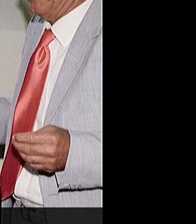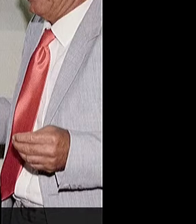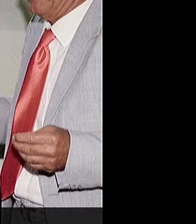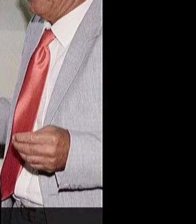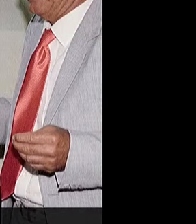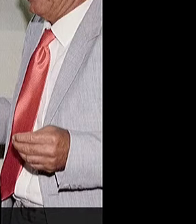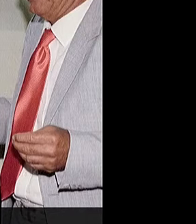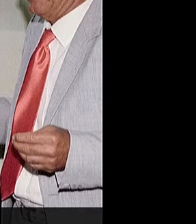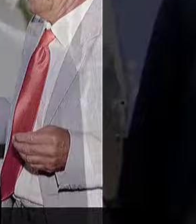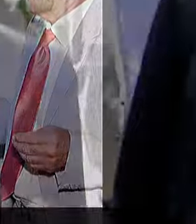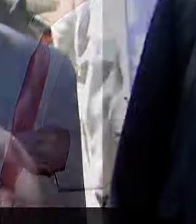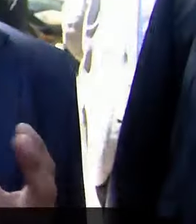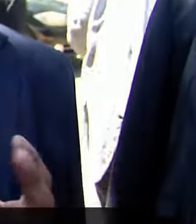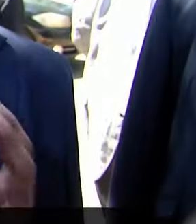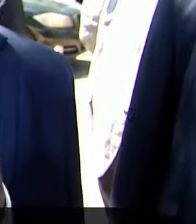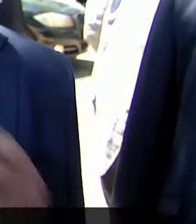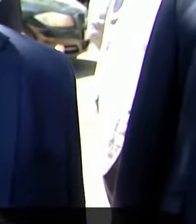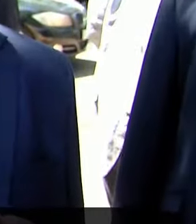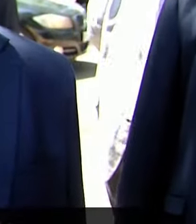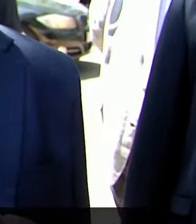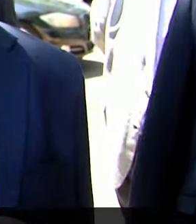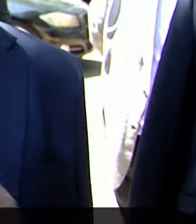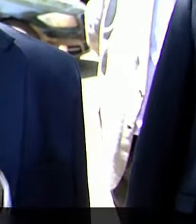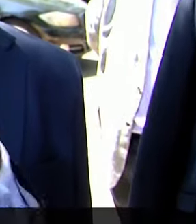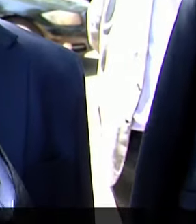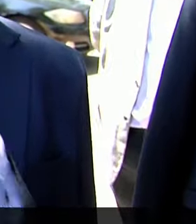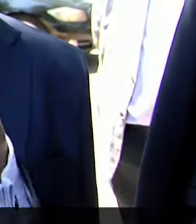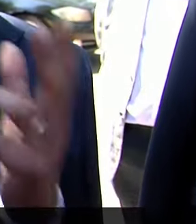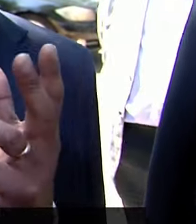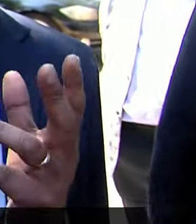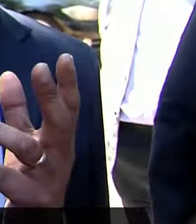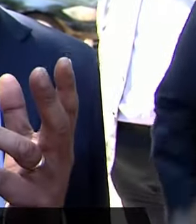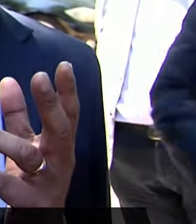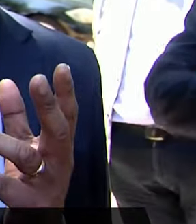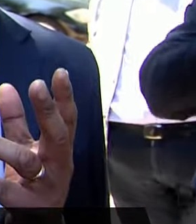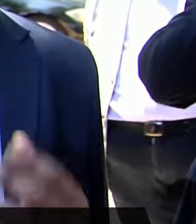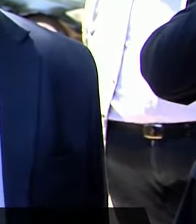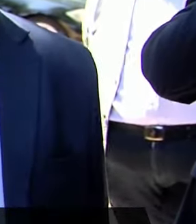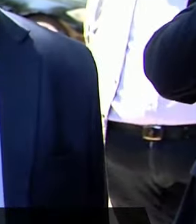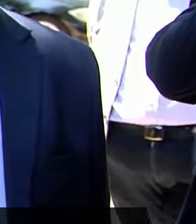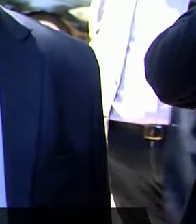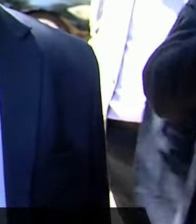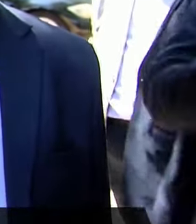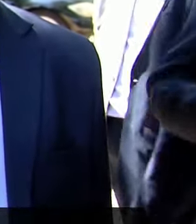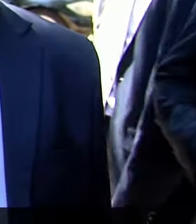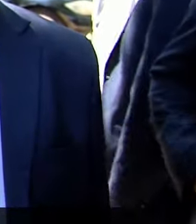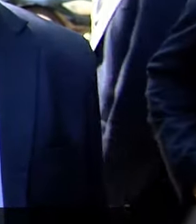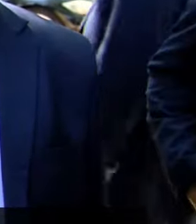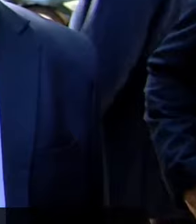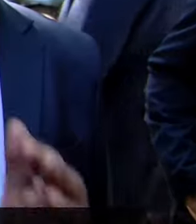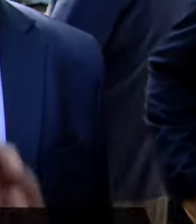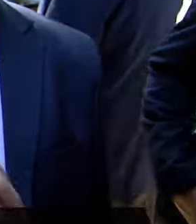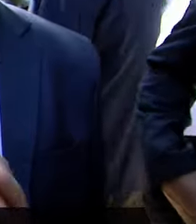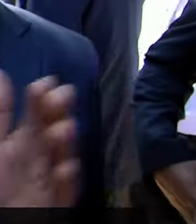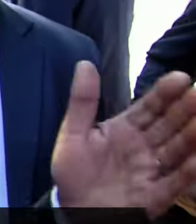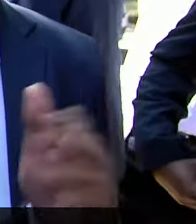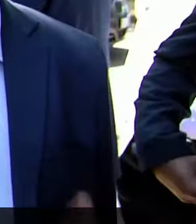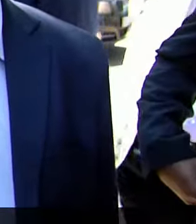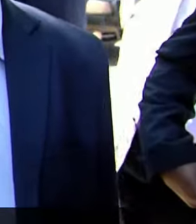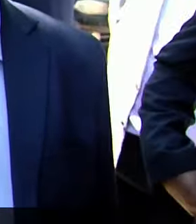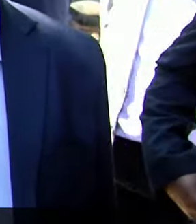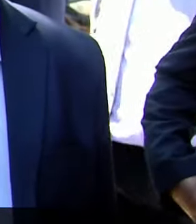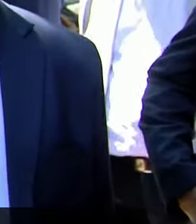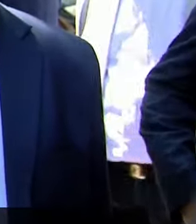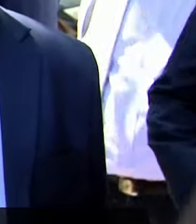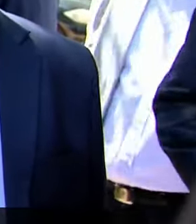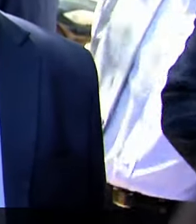Anything he touched, he would want to understand very deeply. So he was a good thinker. So that by the time he comes to the